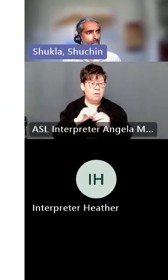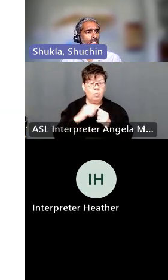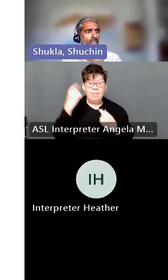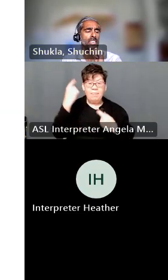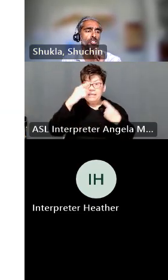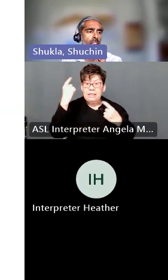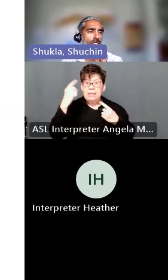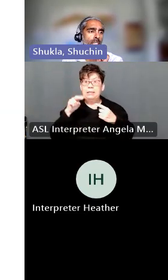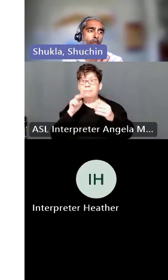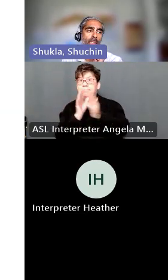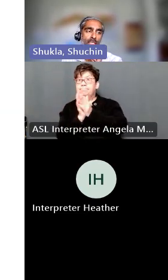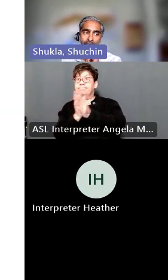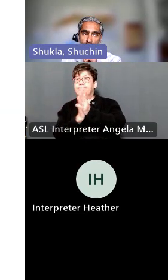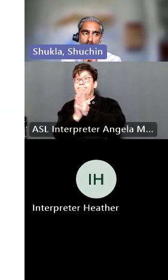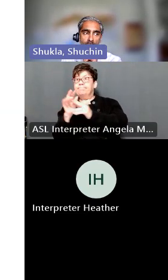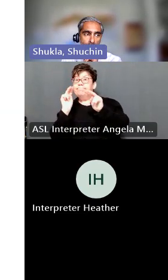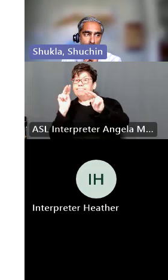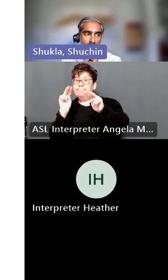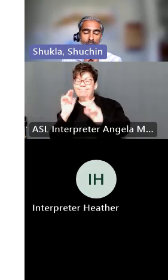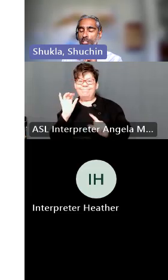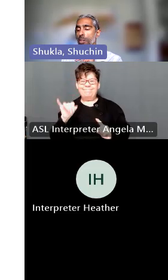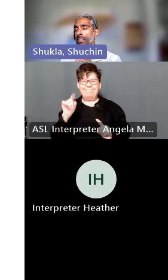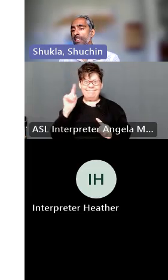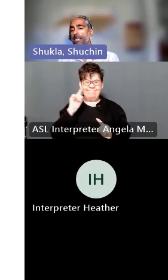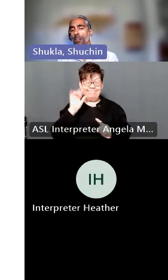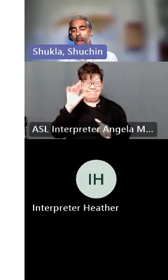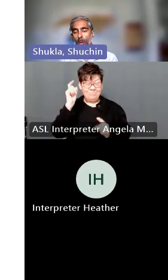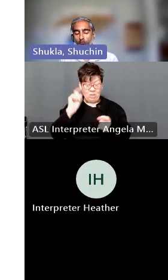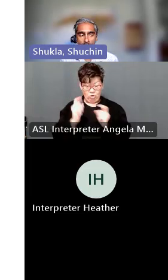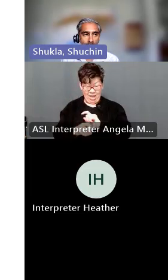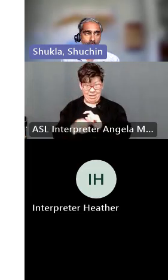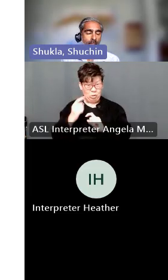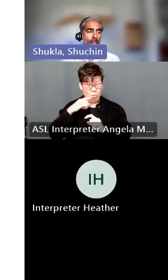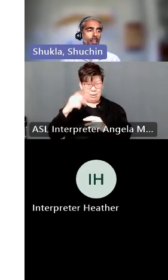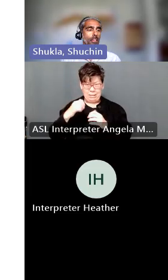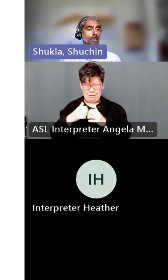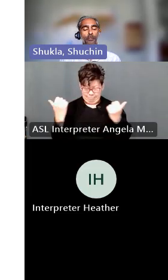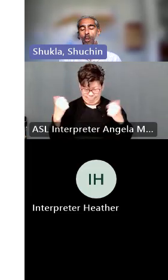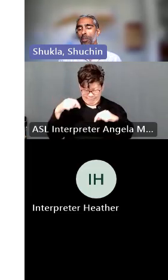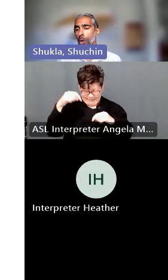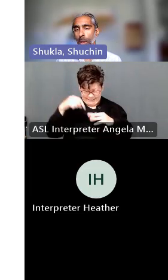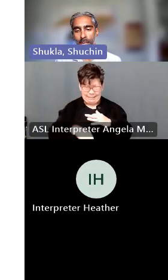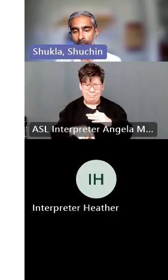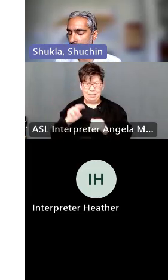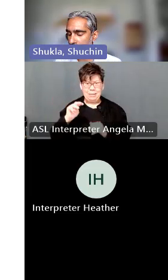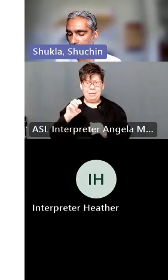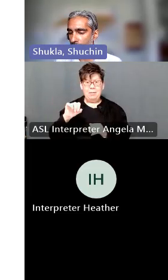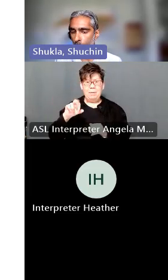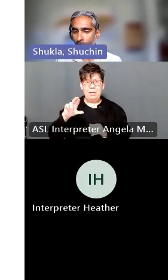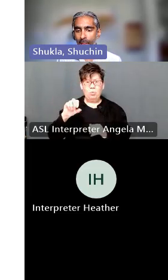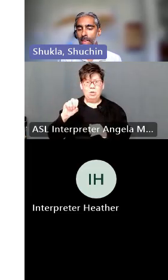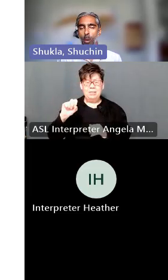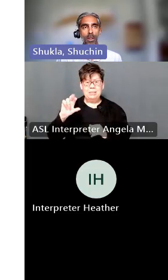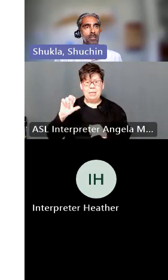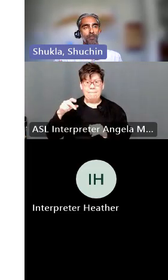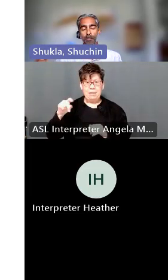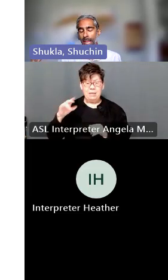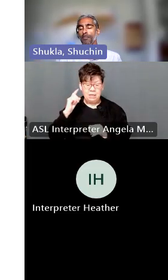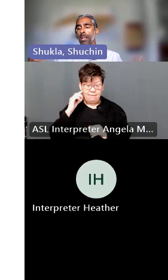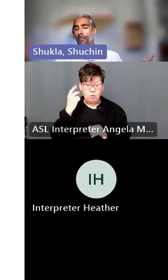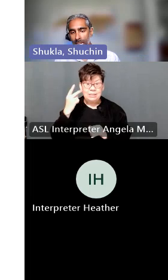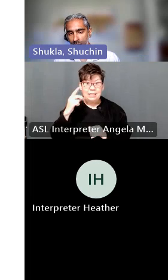anticipation. These changes happen at the macroscopic level, so you can see this on MRIs. If you were doing a dissection of a rat